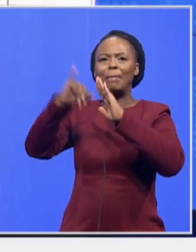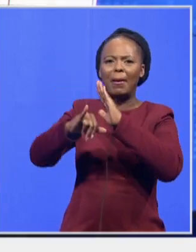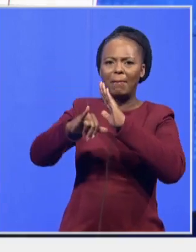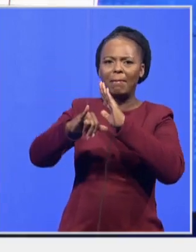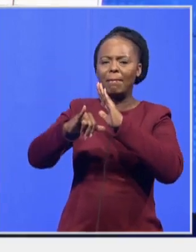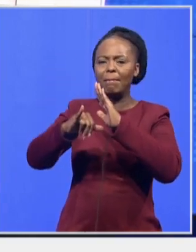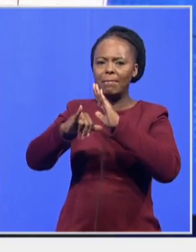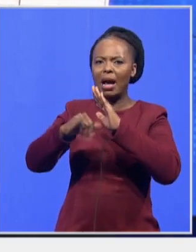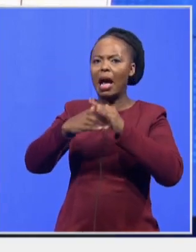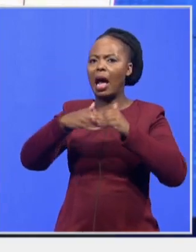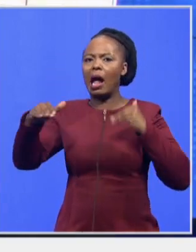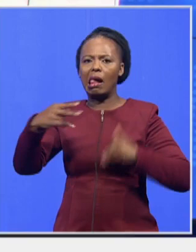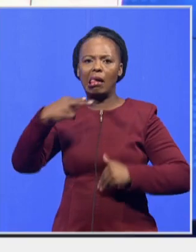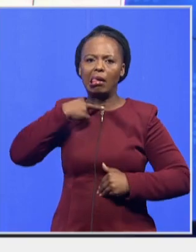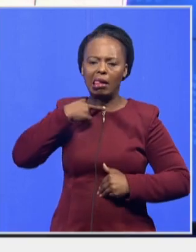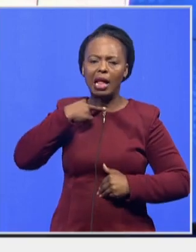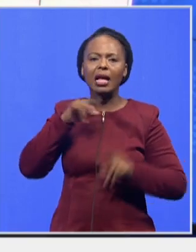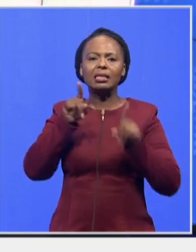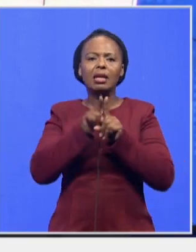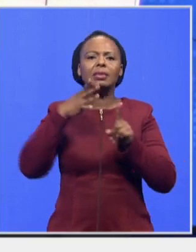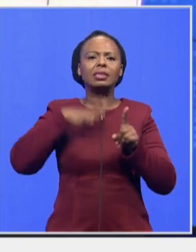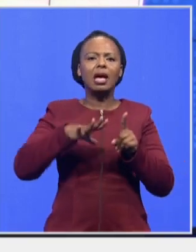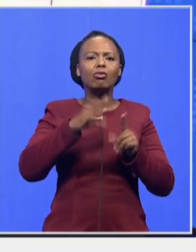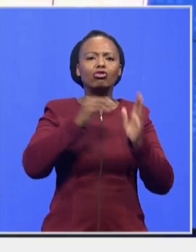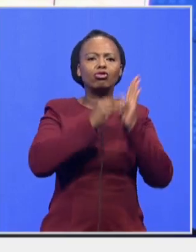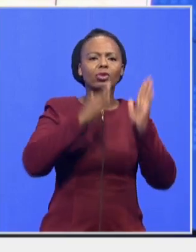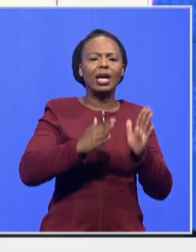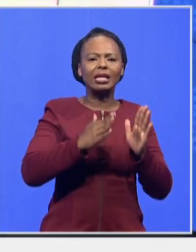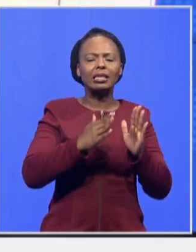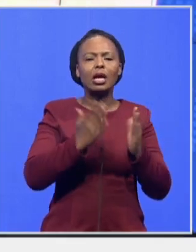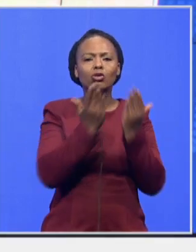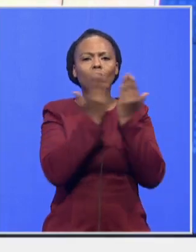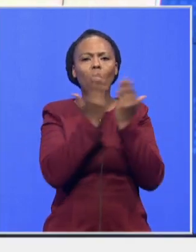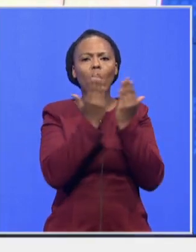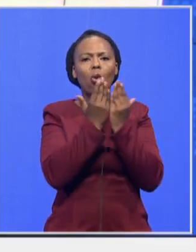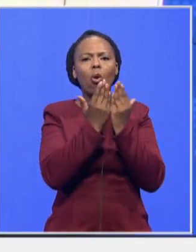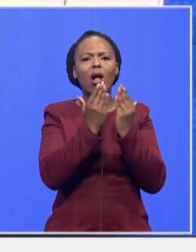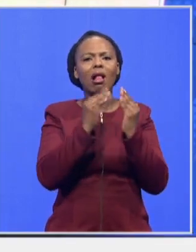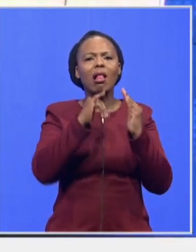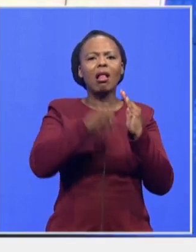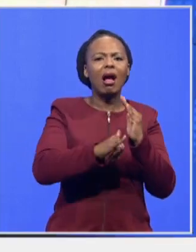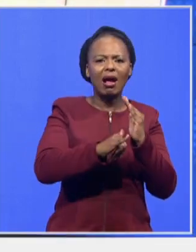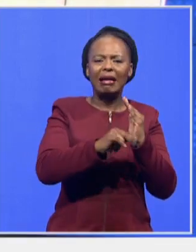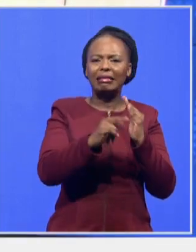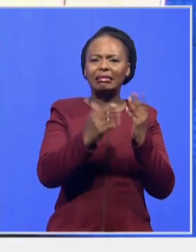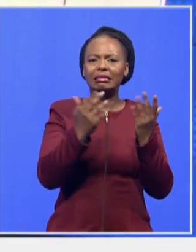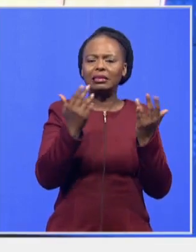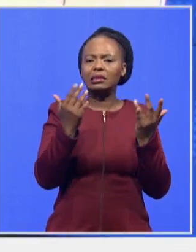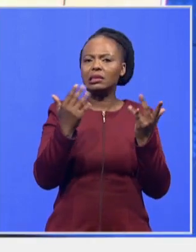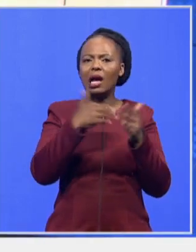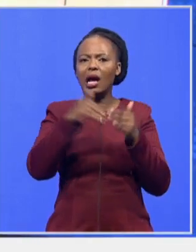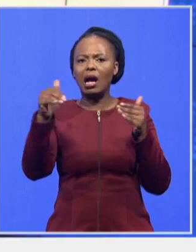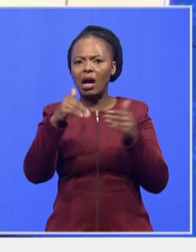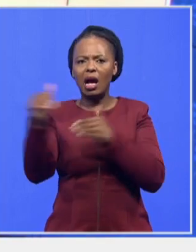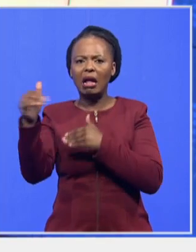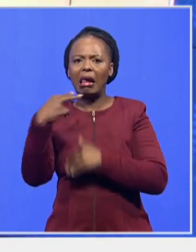stuck in school as well, especially those close to the presidential palace. Do you have an update on those?